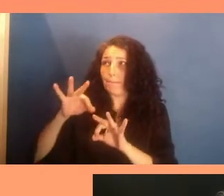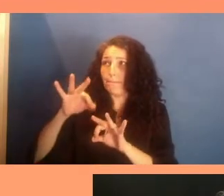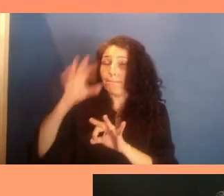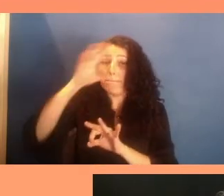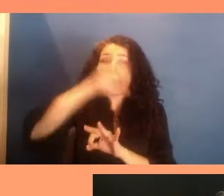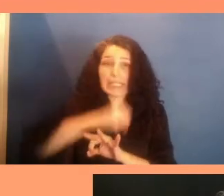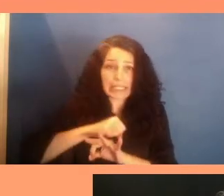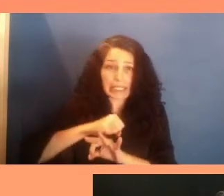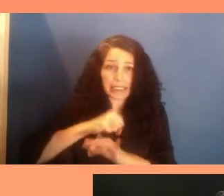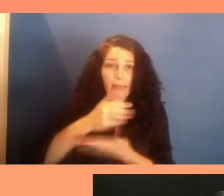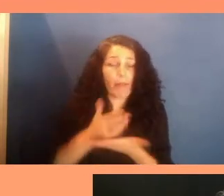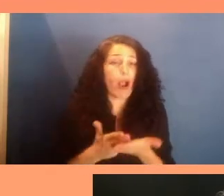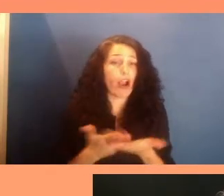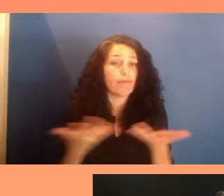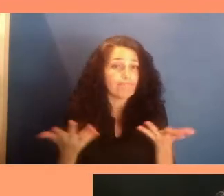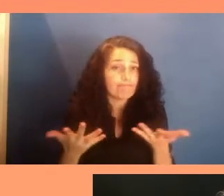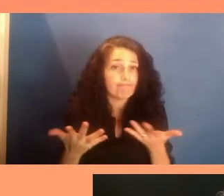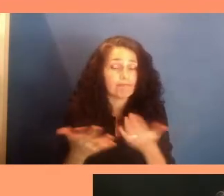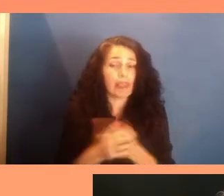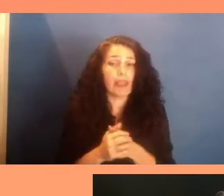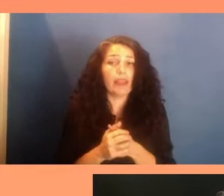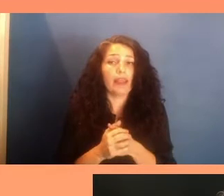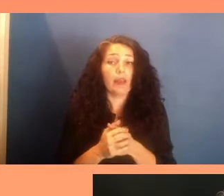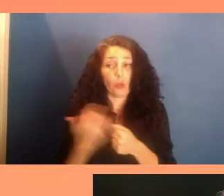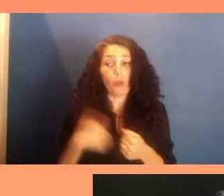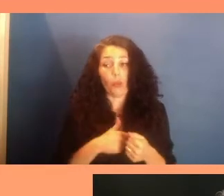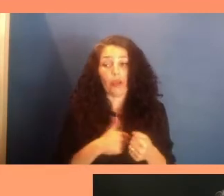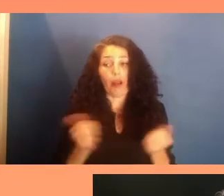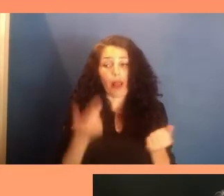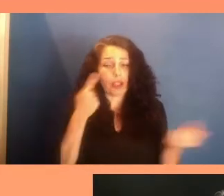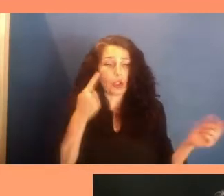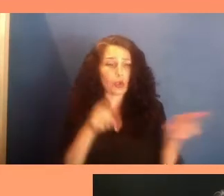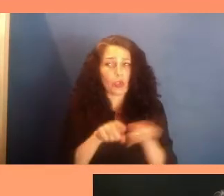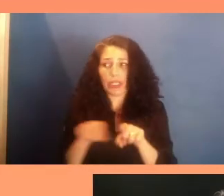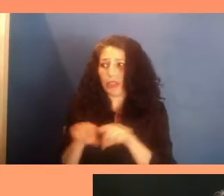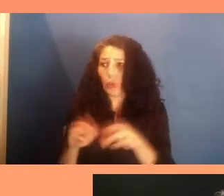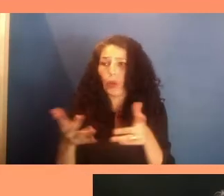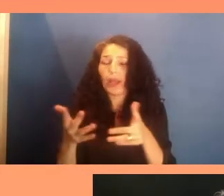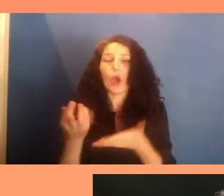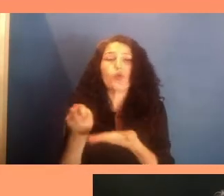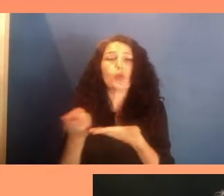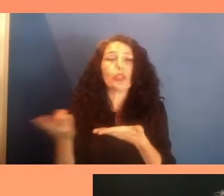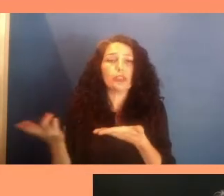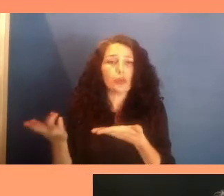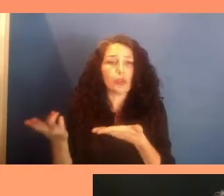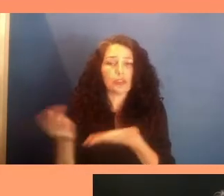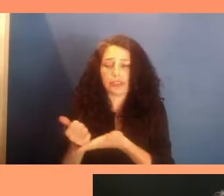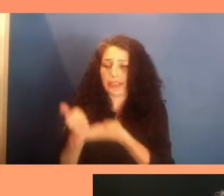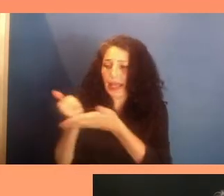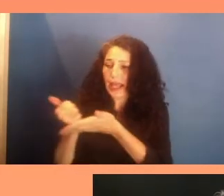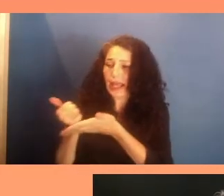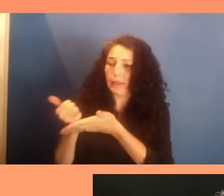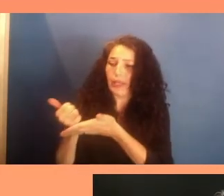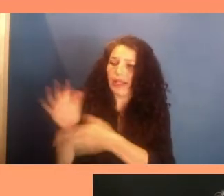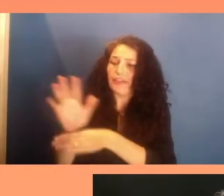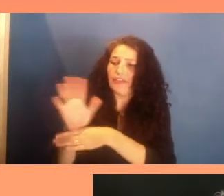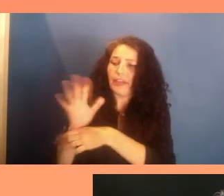agreed on was really important and missing, are resources to help filmmakers in particular